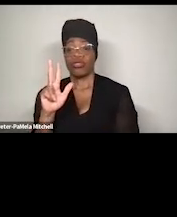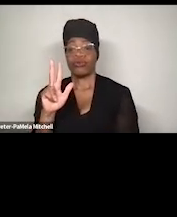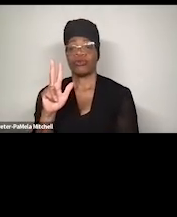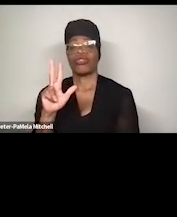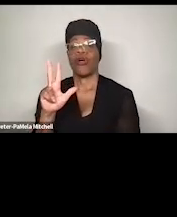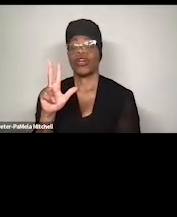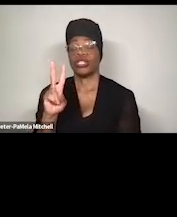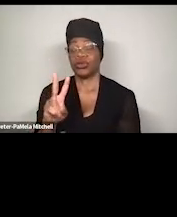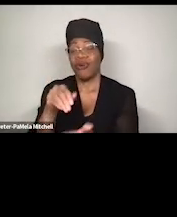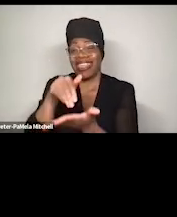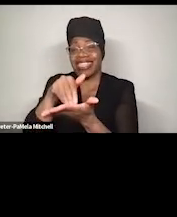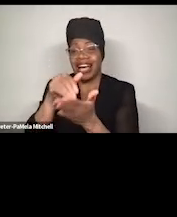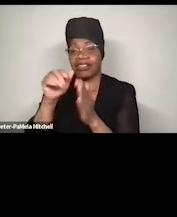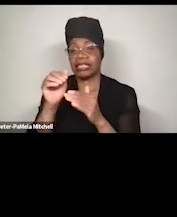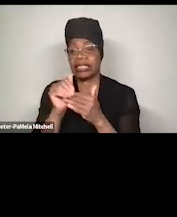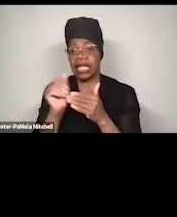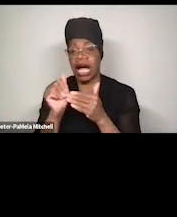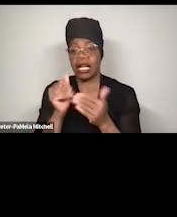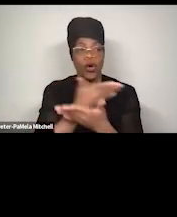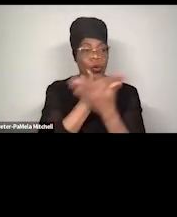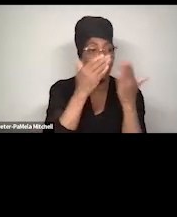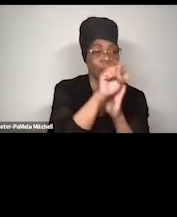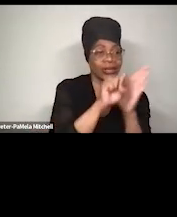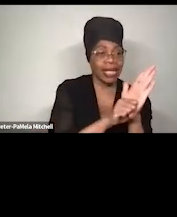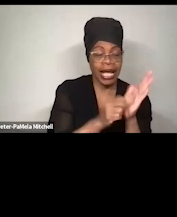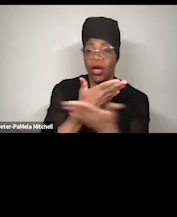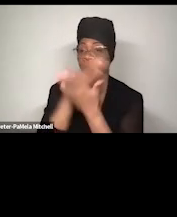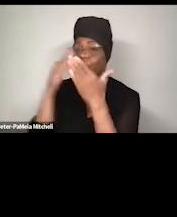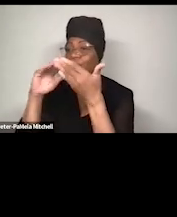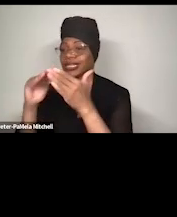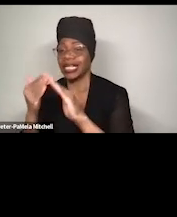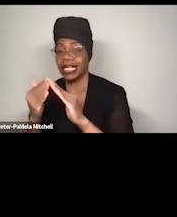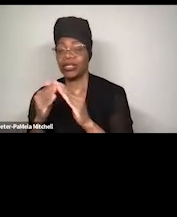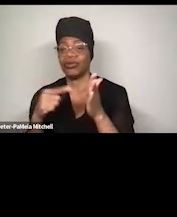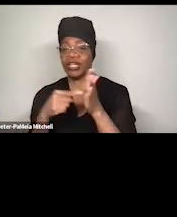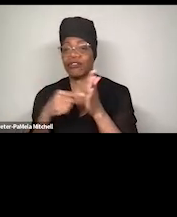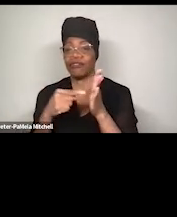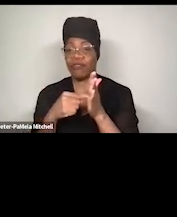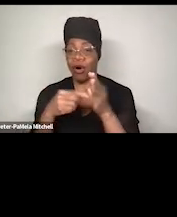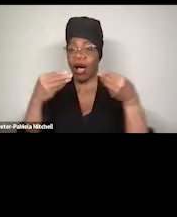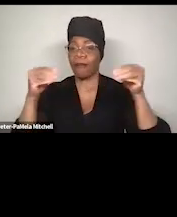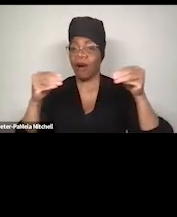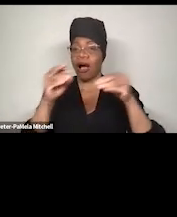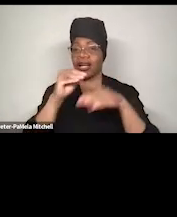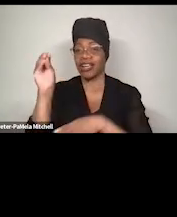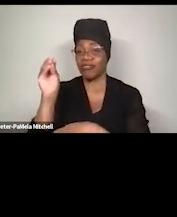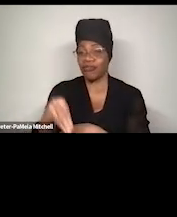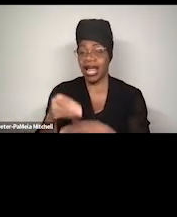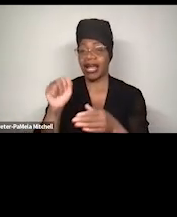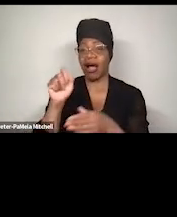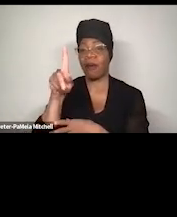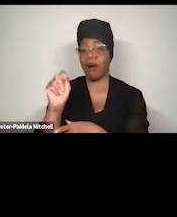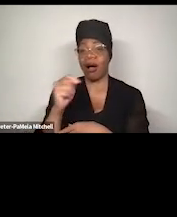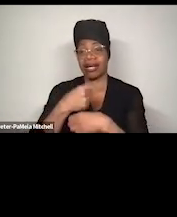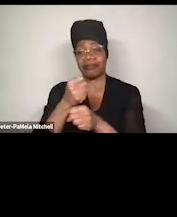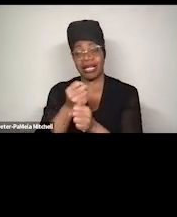there is no state, no city in the country where you can afford a market rate apartment making this amount of money, or